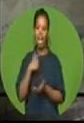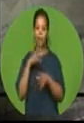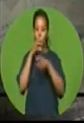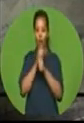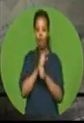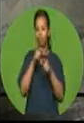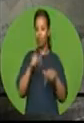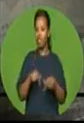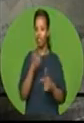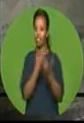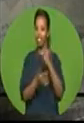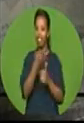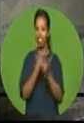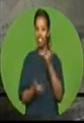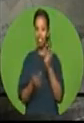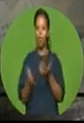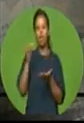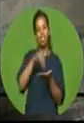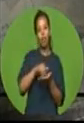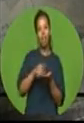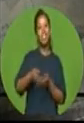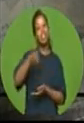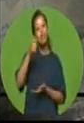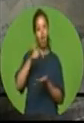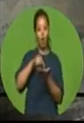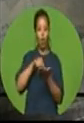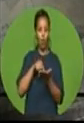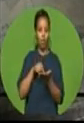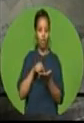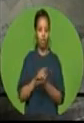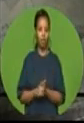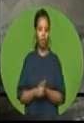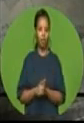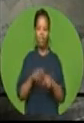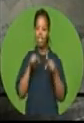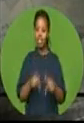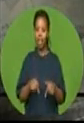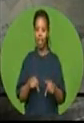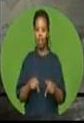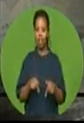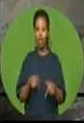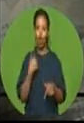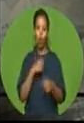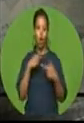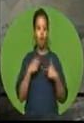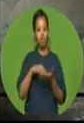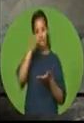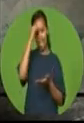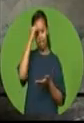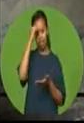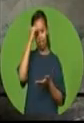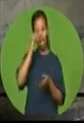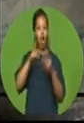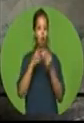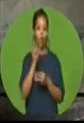Let me wind up today's discussion by summarizing the main points. Today, we have learned